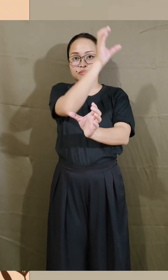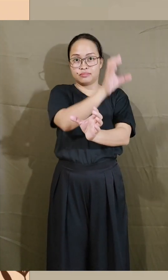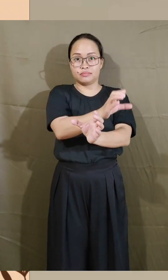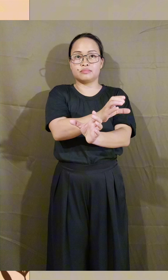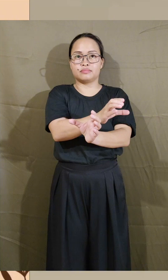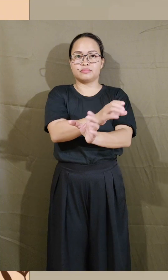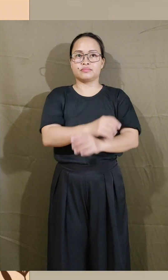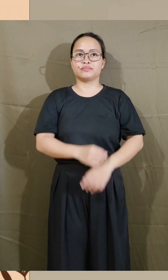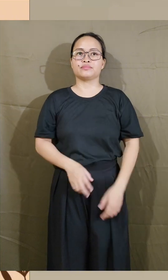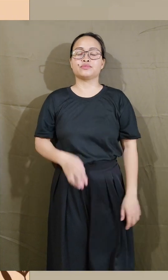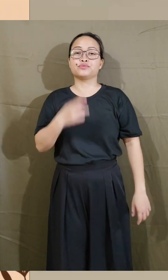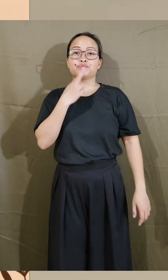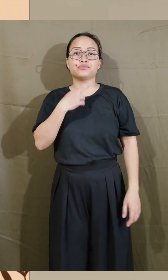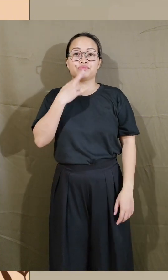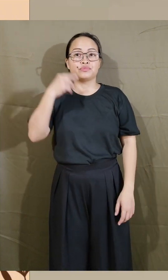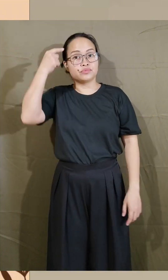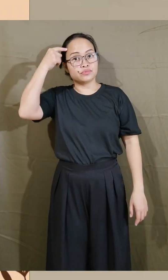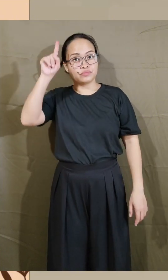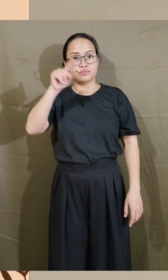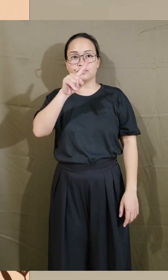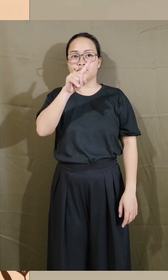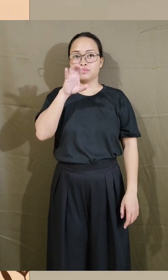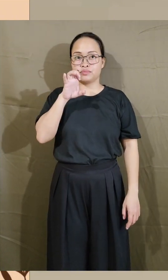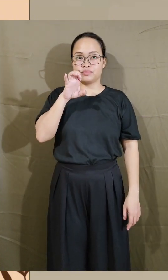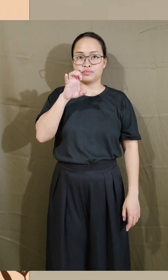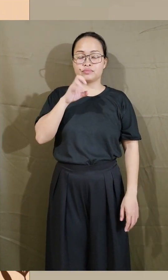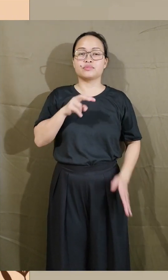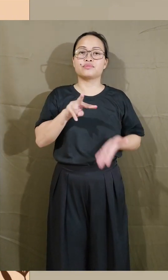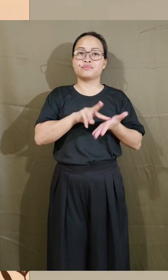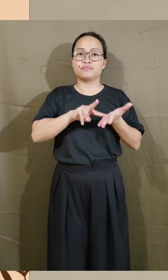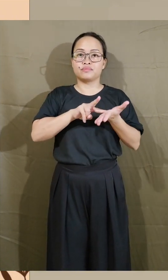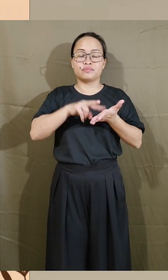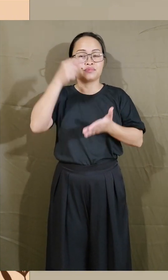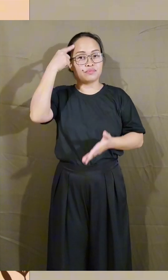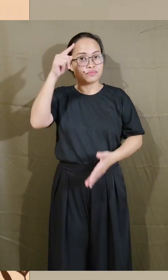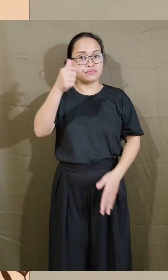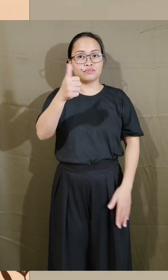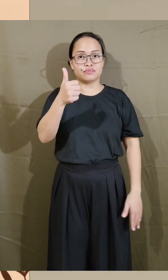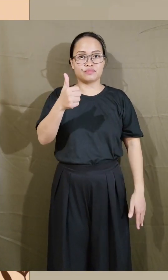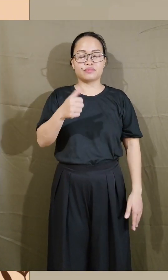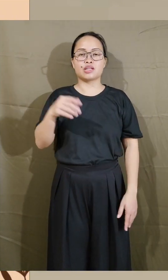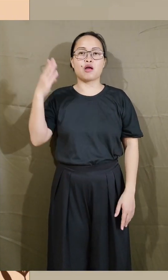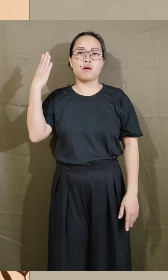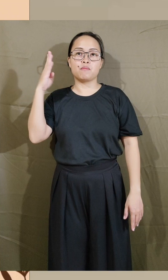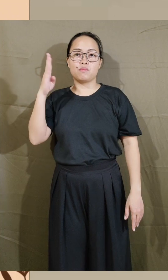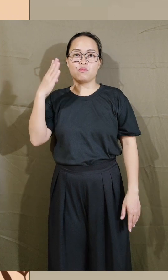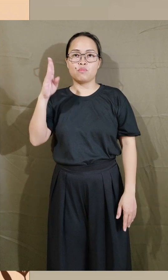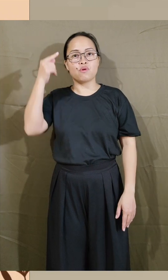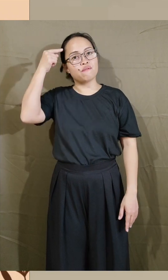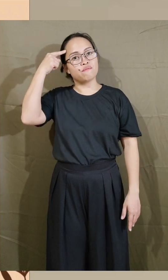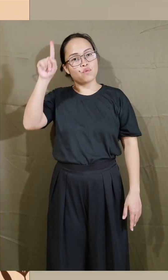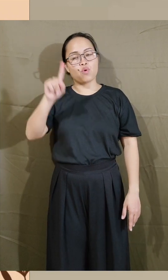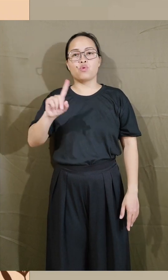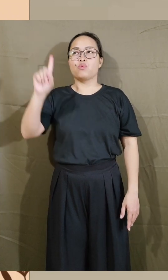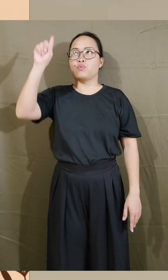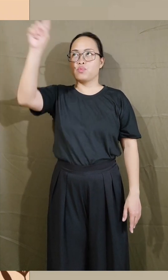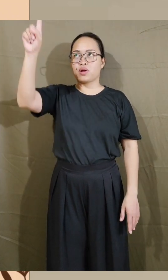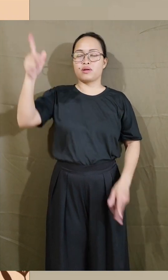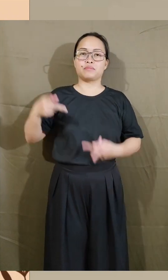for 100, violet stands for 10, and the blue one stands for